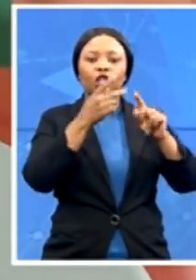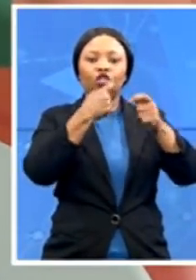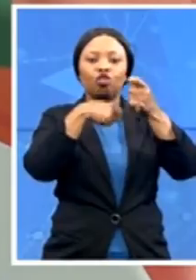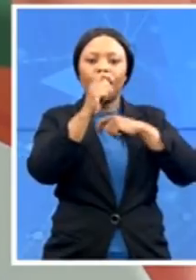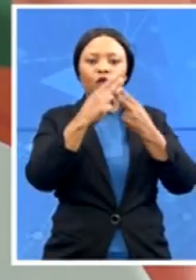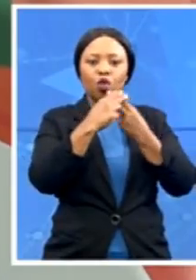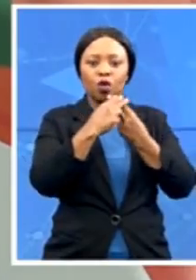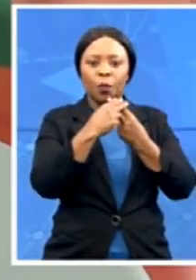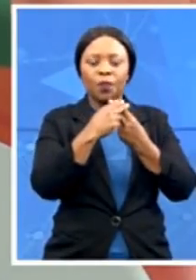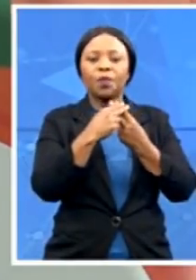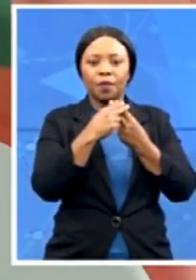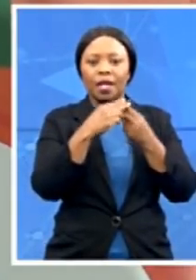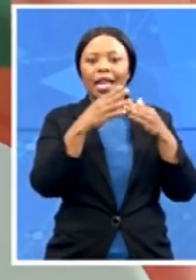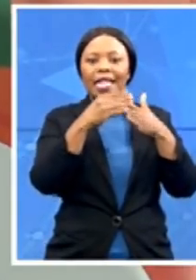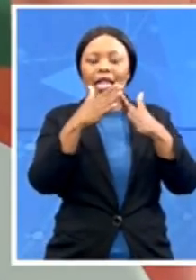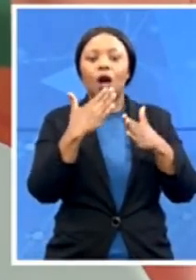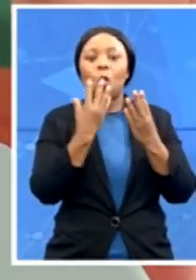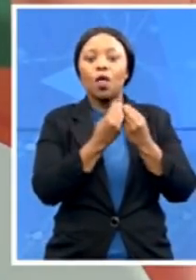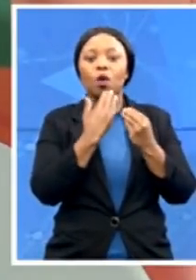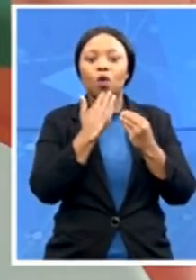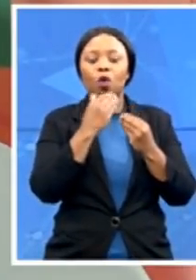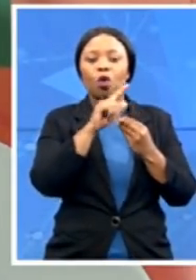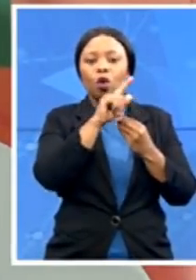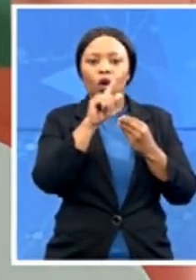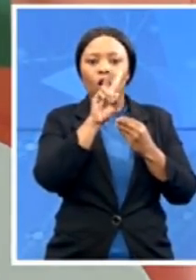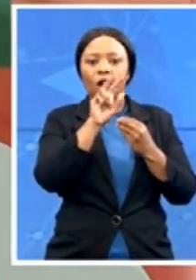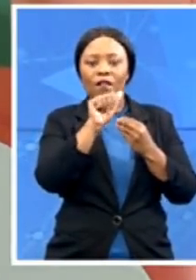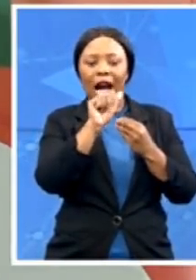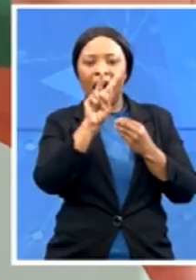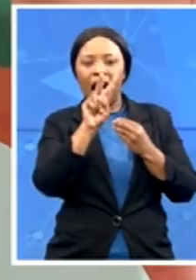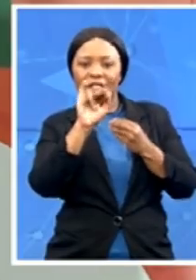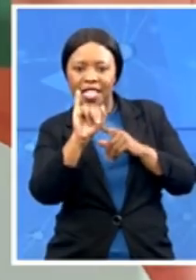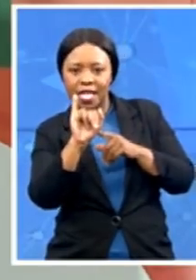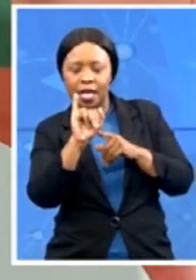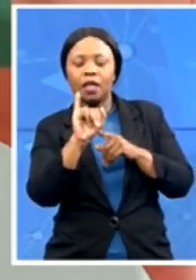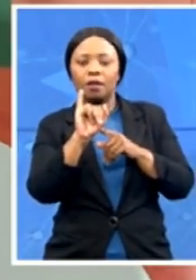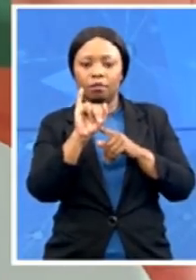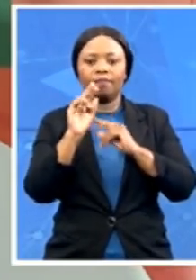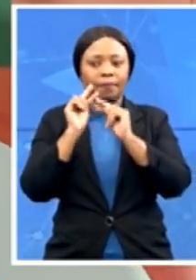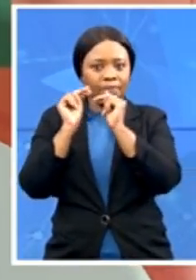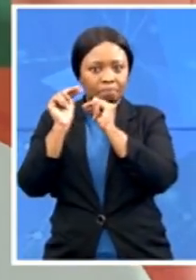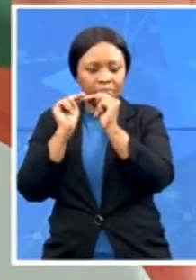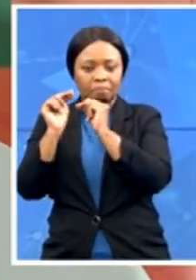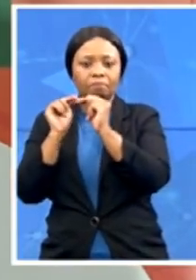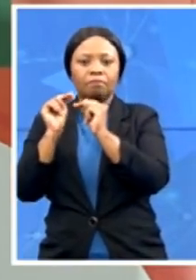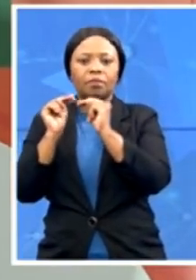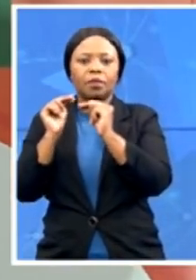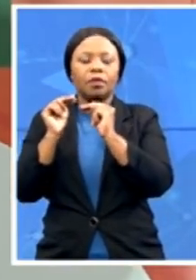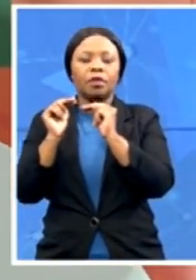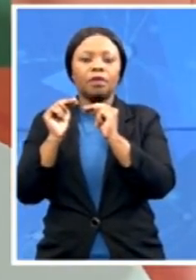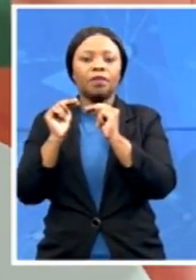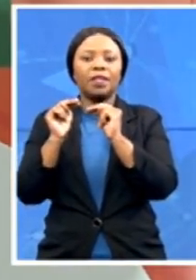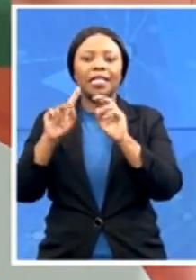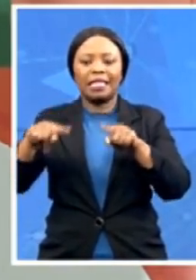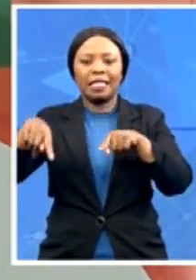Mavavi to negotiate with fruitful results in the dispute between Cape Town taxi